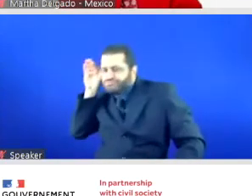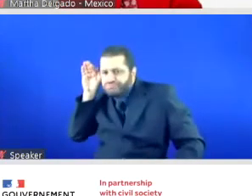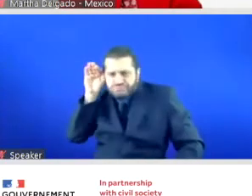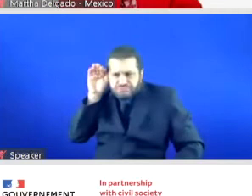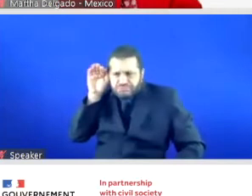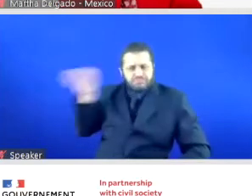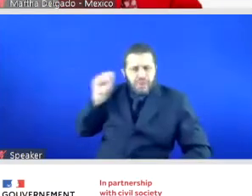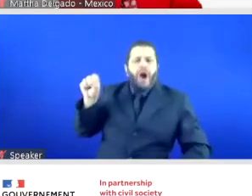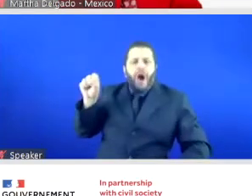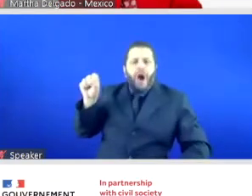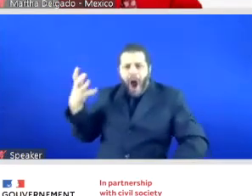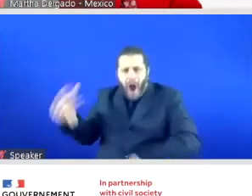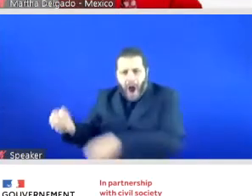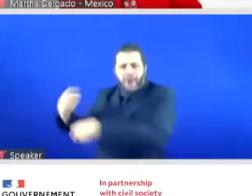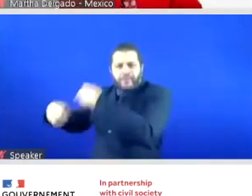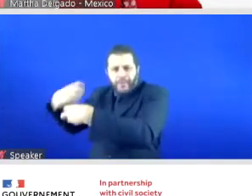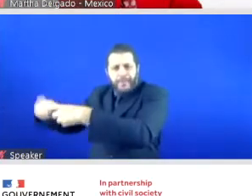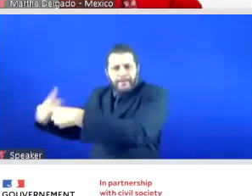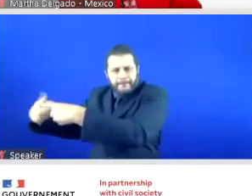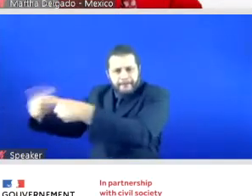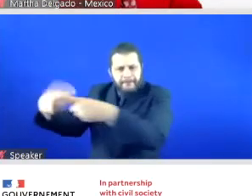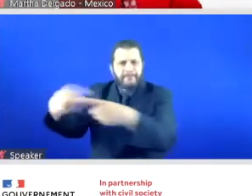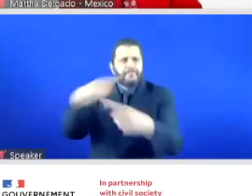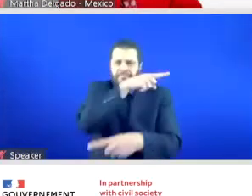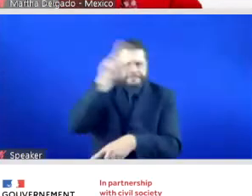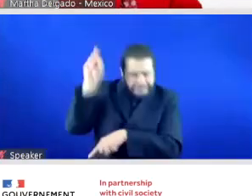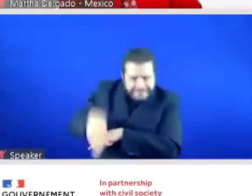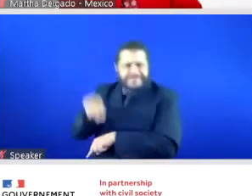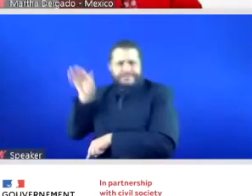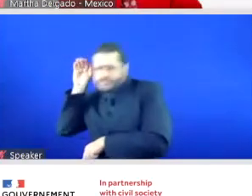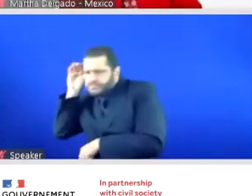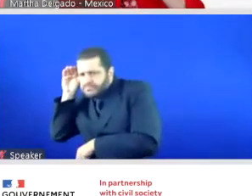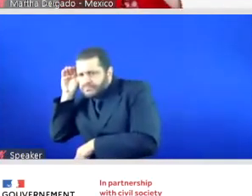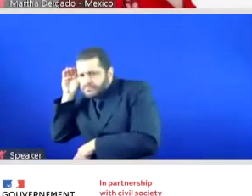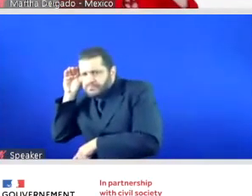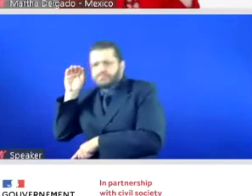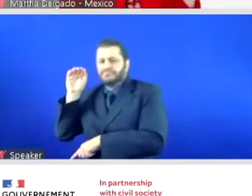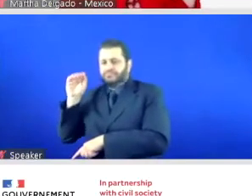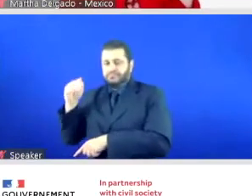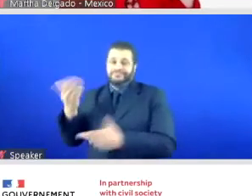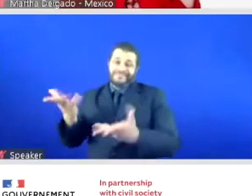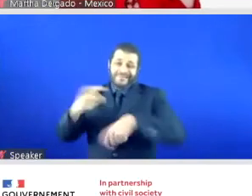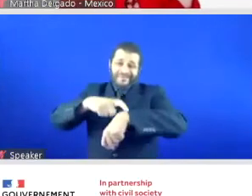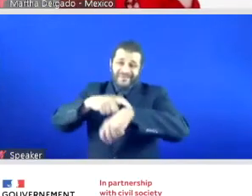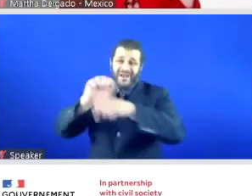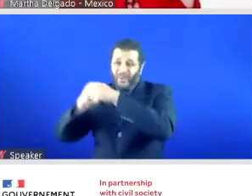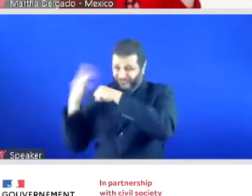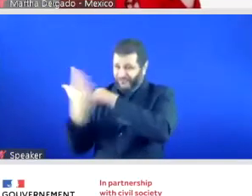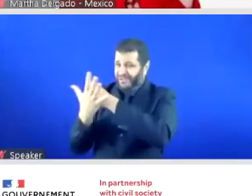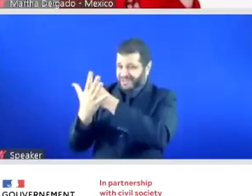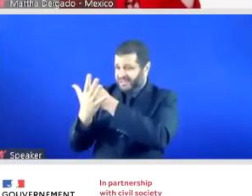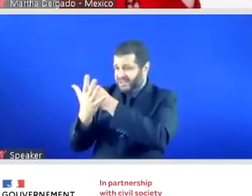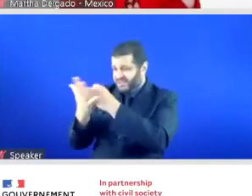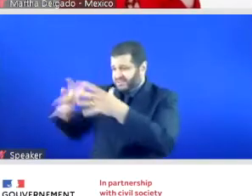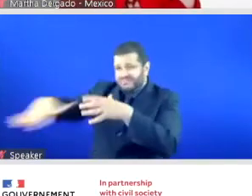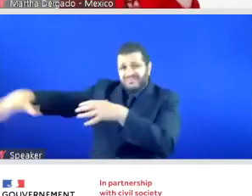we need space to talk about these emotions and how we can foster on for a habitable planet for us all. Thank you very much,